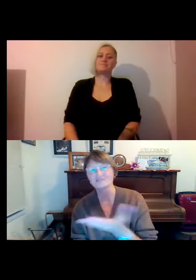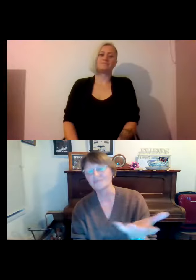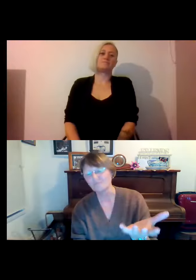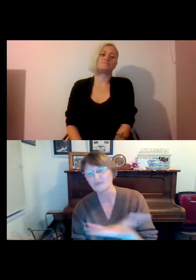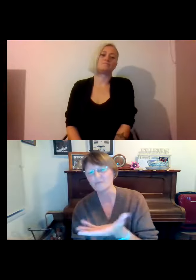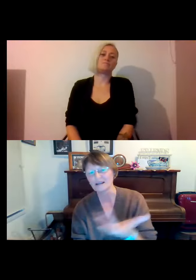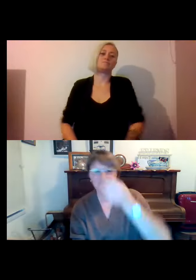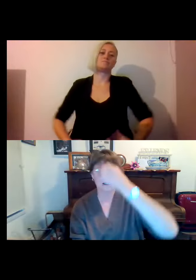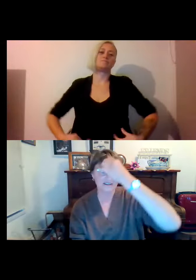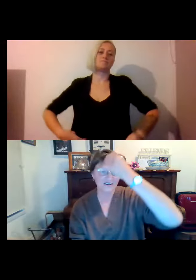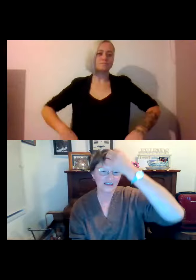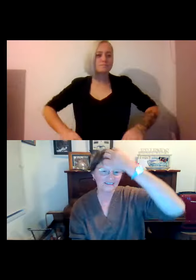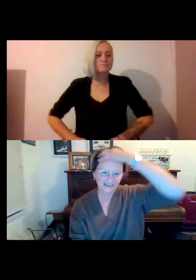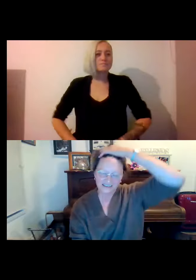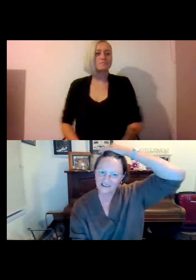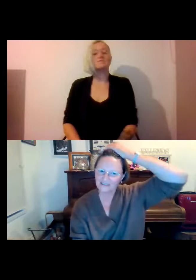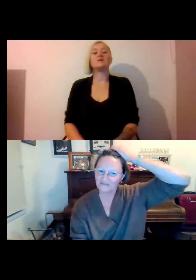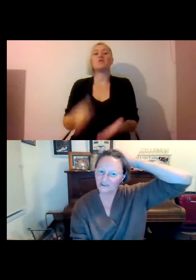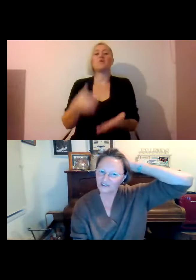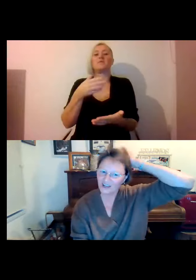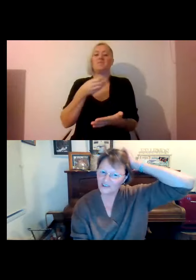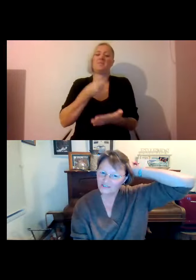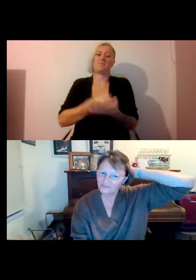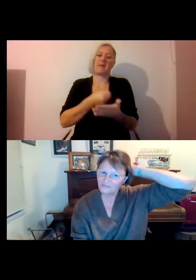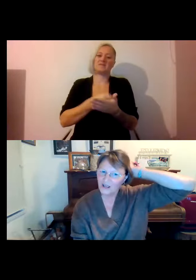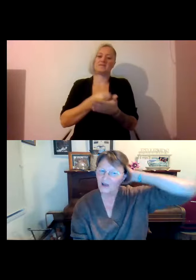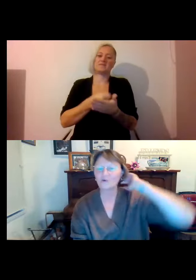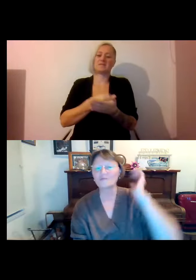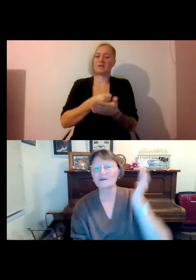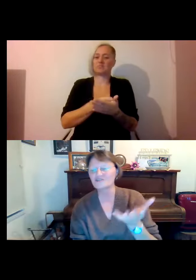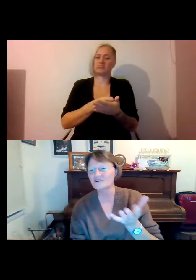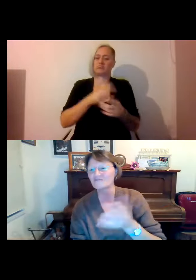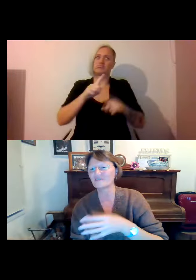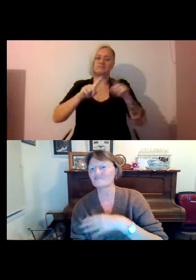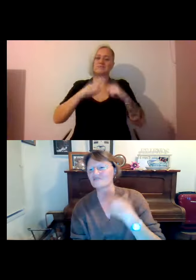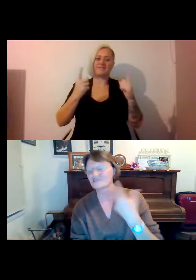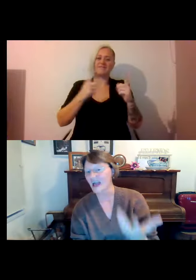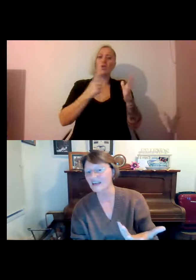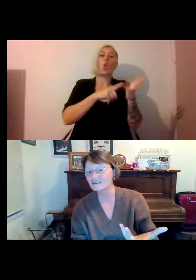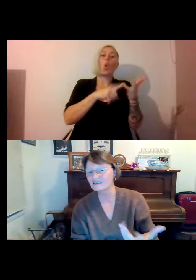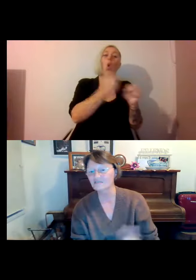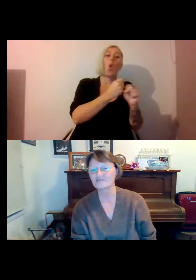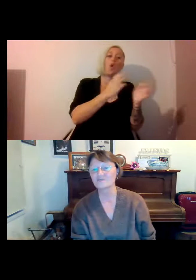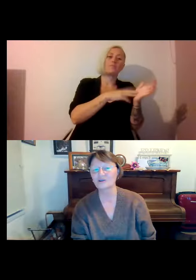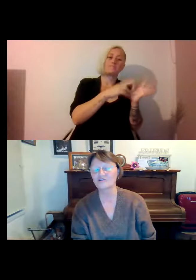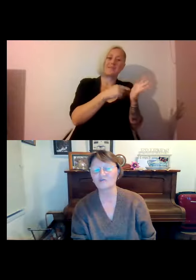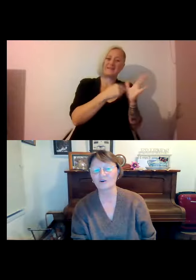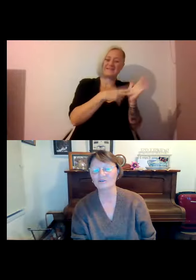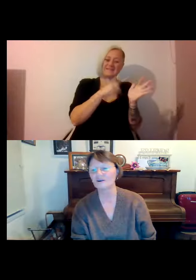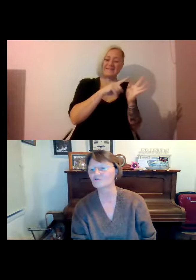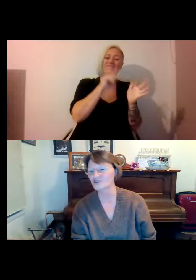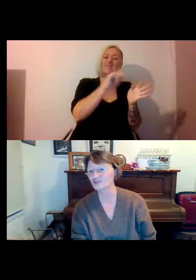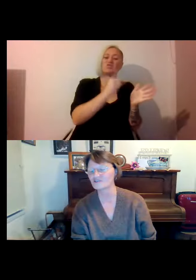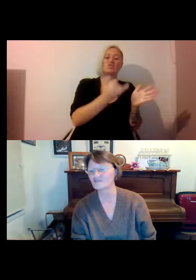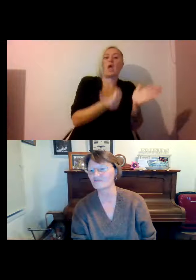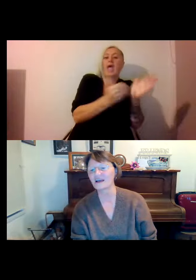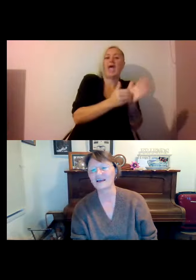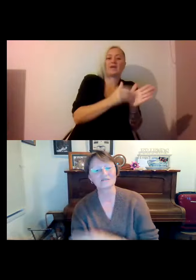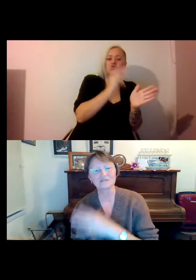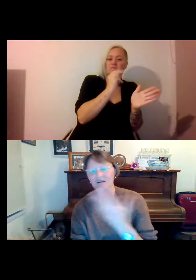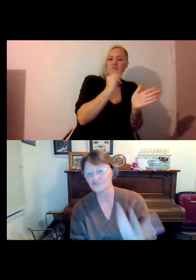just the basic, you know, that differentiation. Augmentative is just to add to the speech you've got.